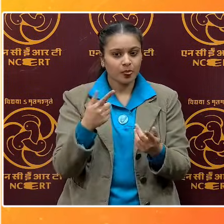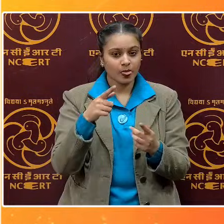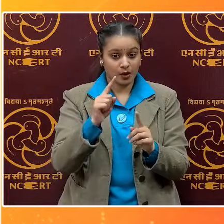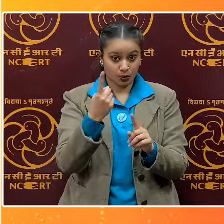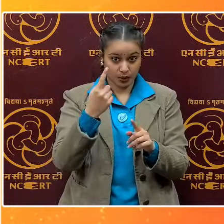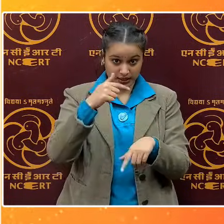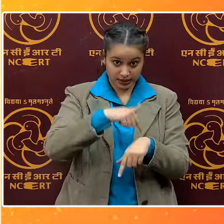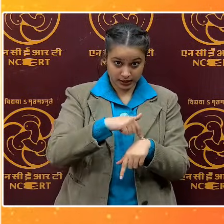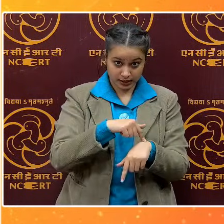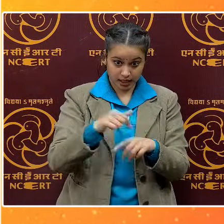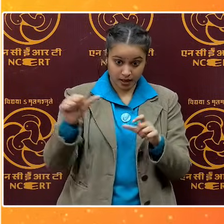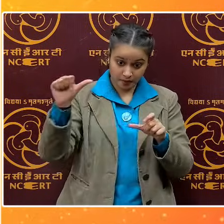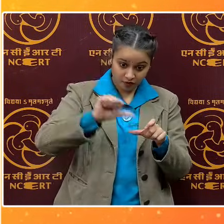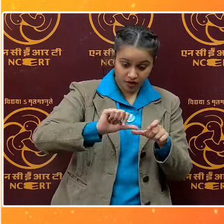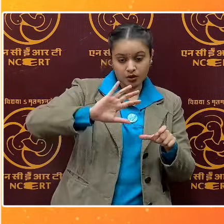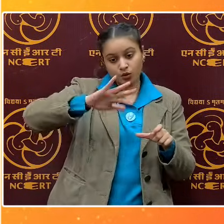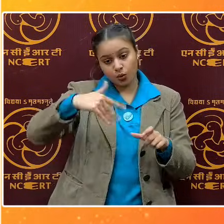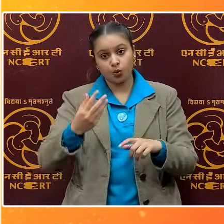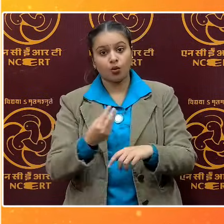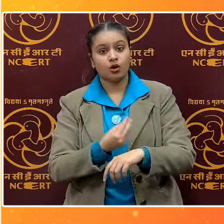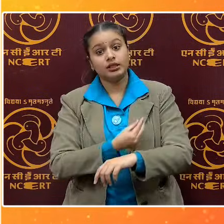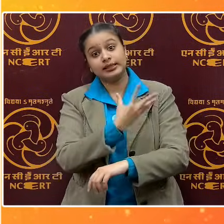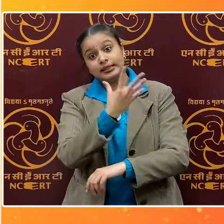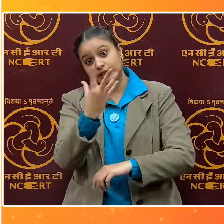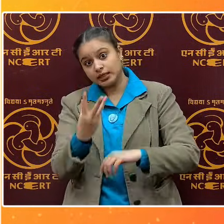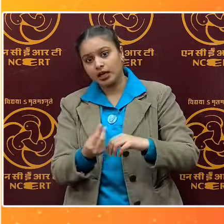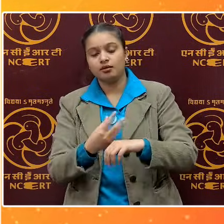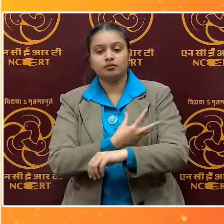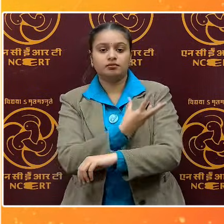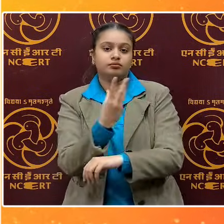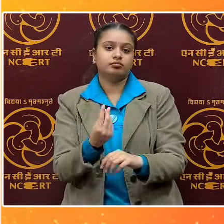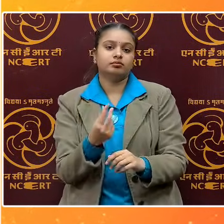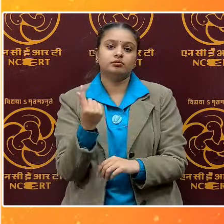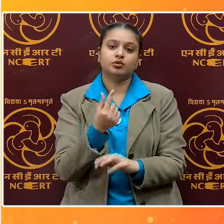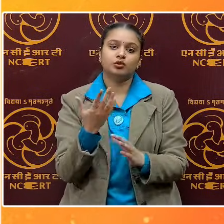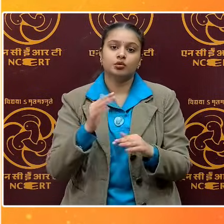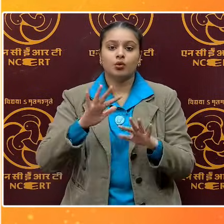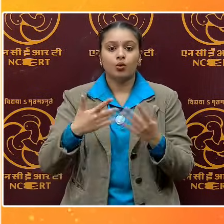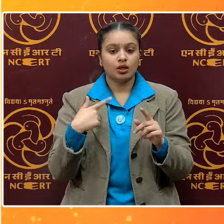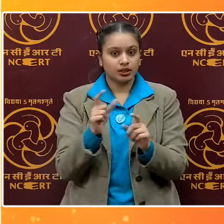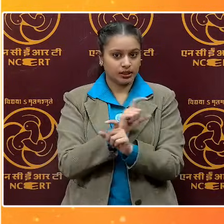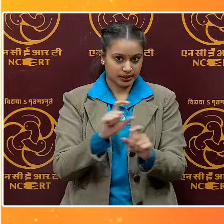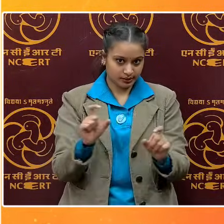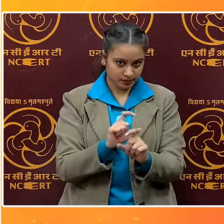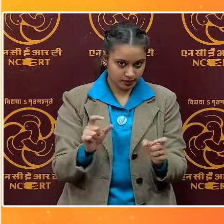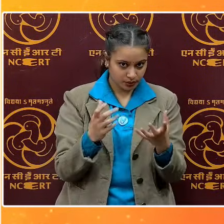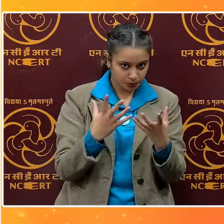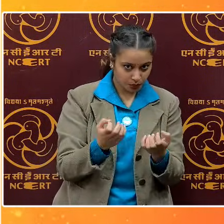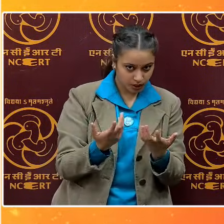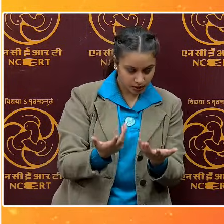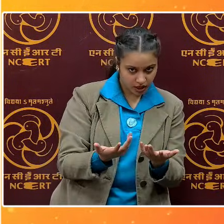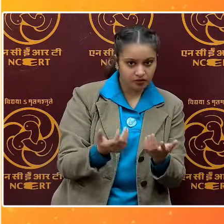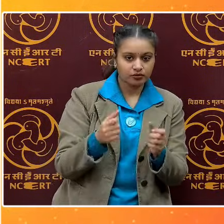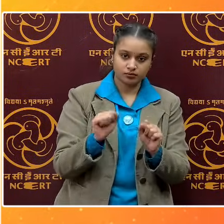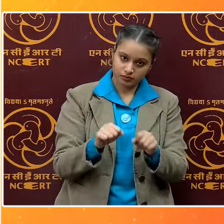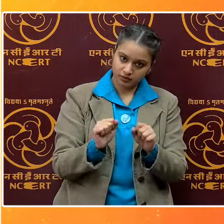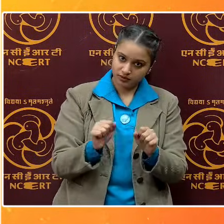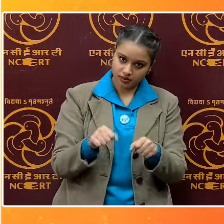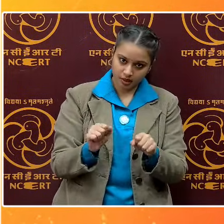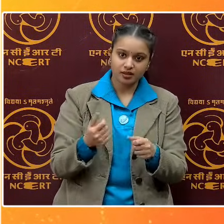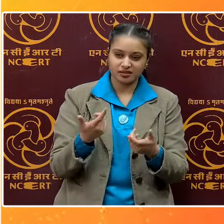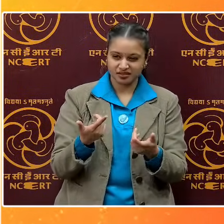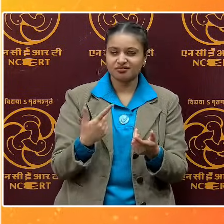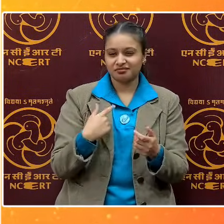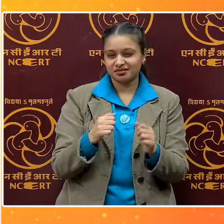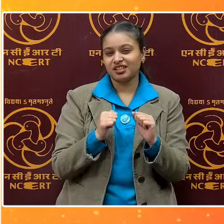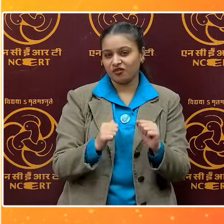and you can use the water up to days. Exactly. And then you need to clean it as well. Yeah. That's going to be a difficult task,